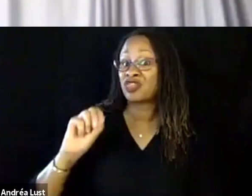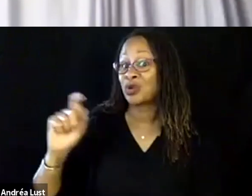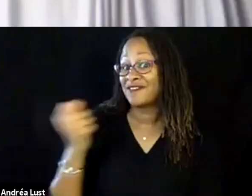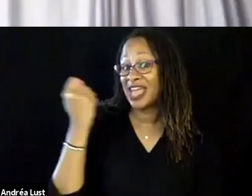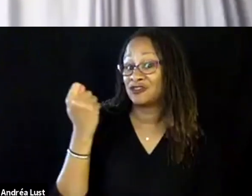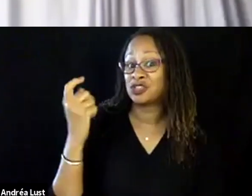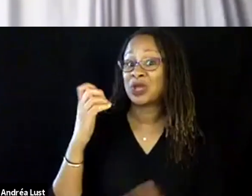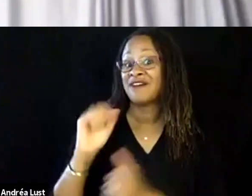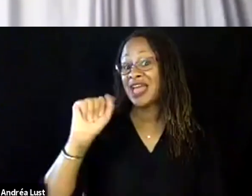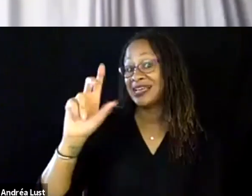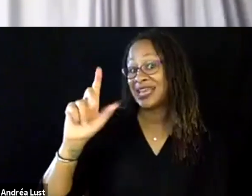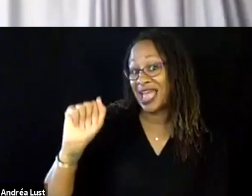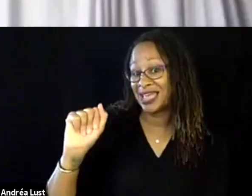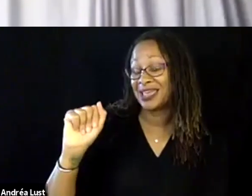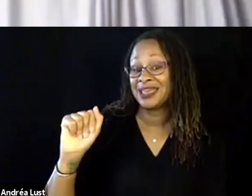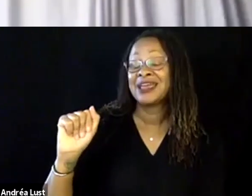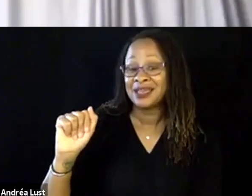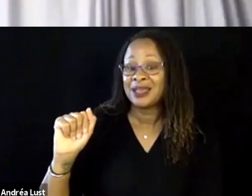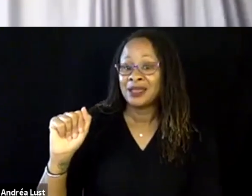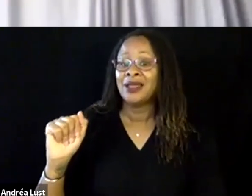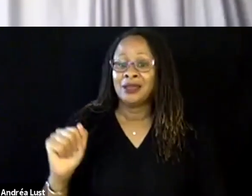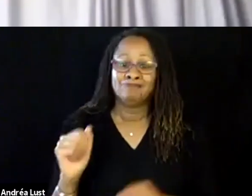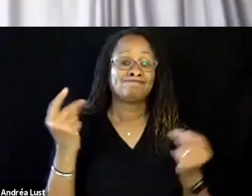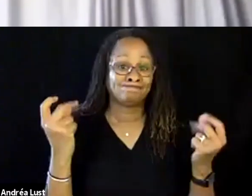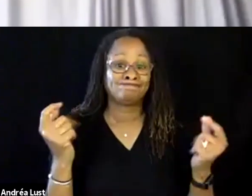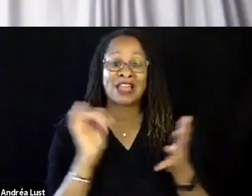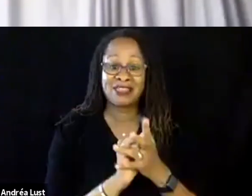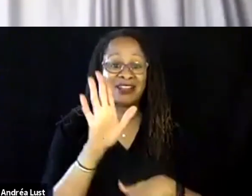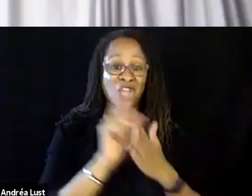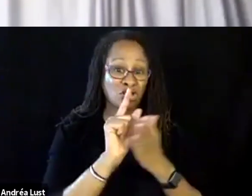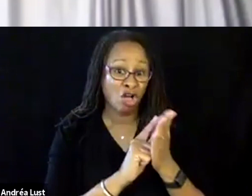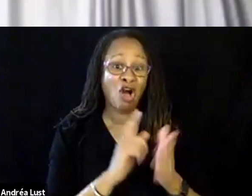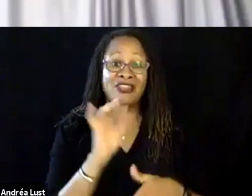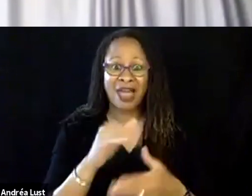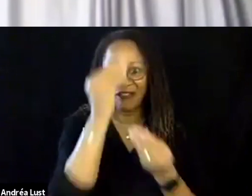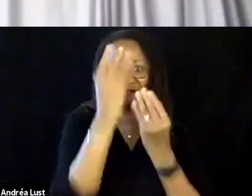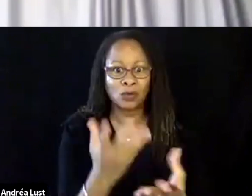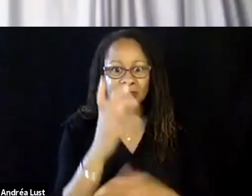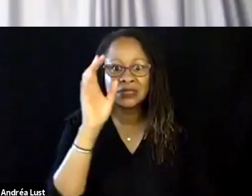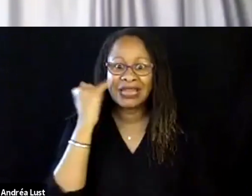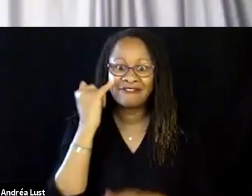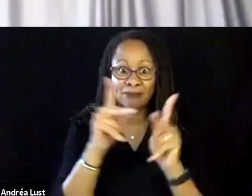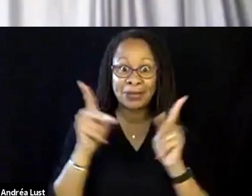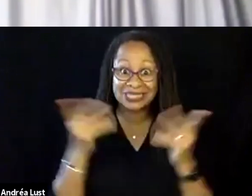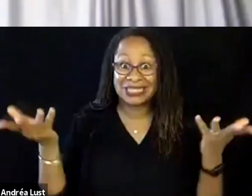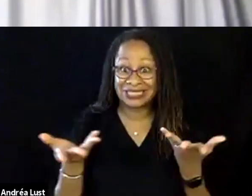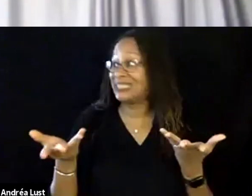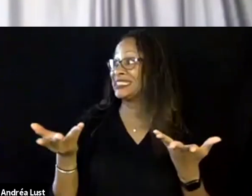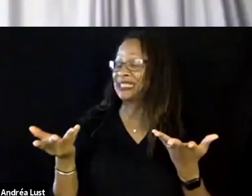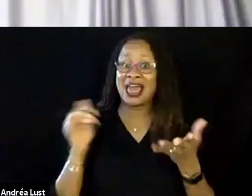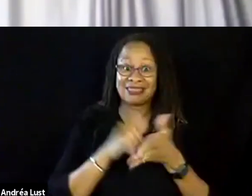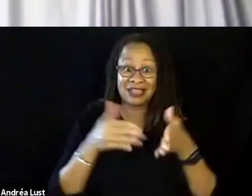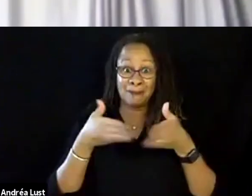of the Americans with Disabilities Act, which basically is a law that informs that if a place exists that is